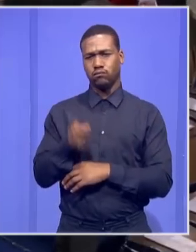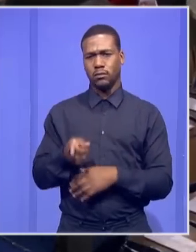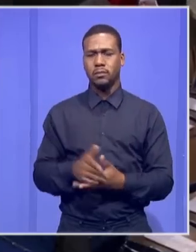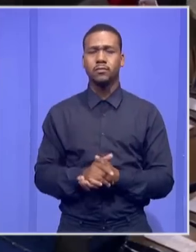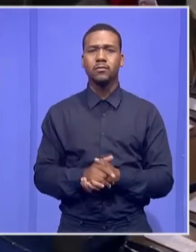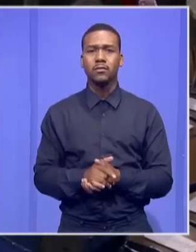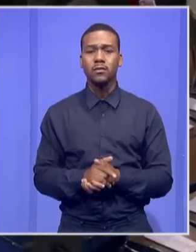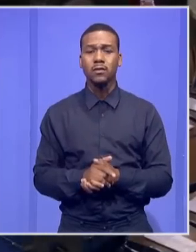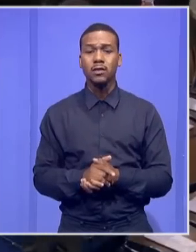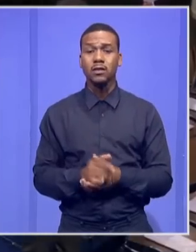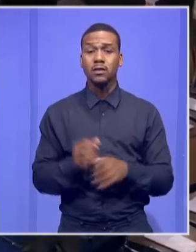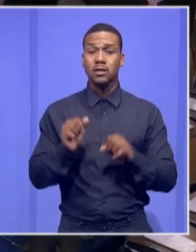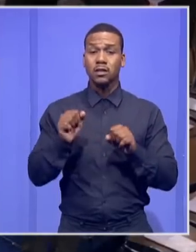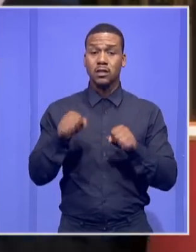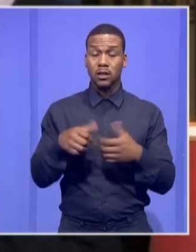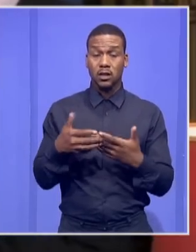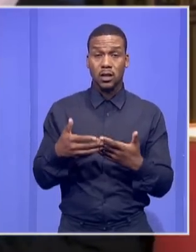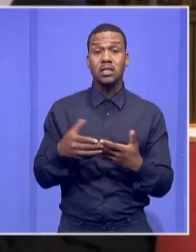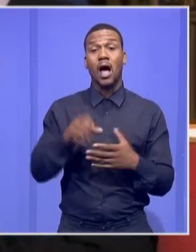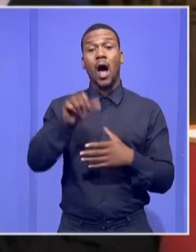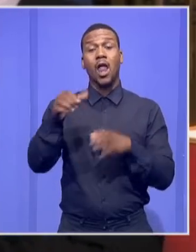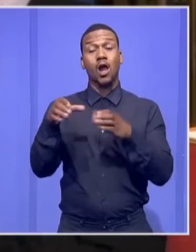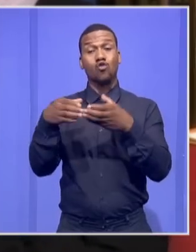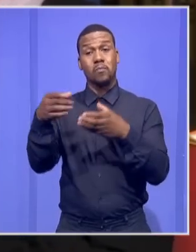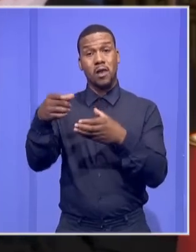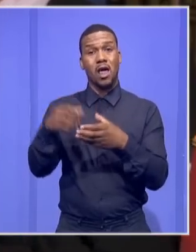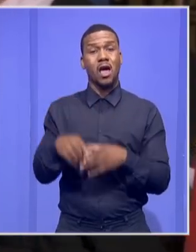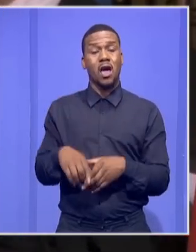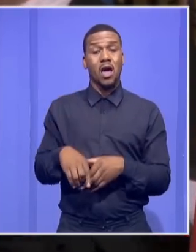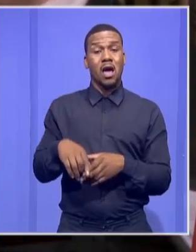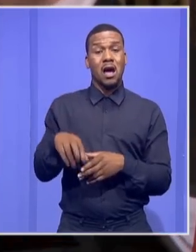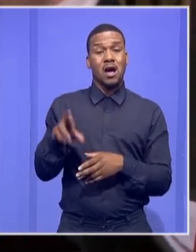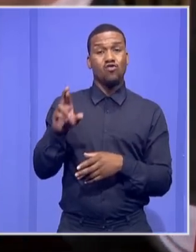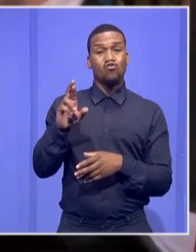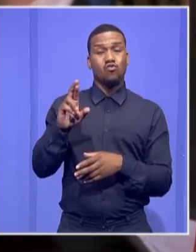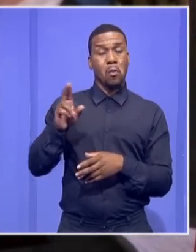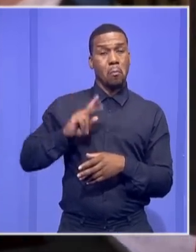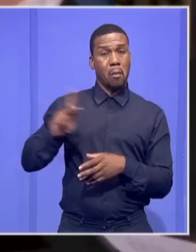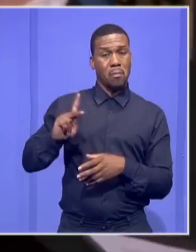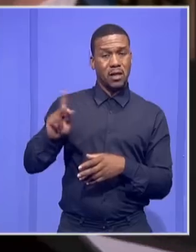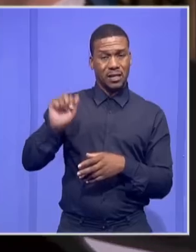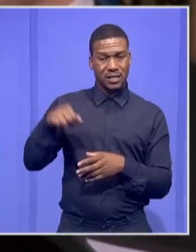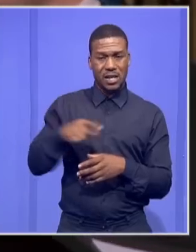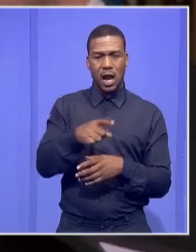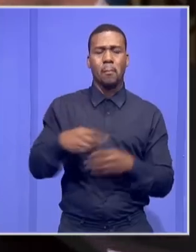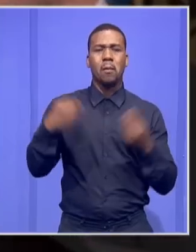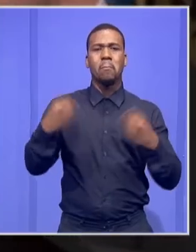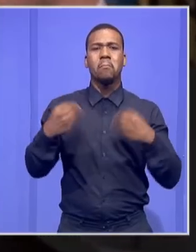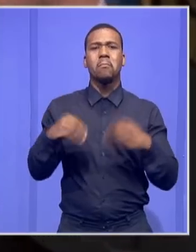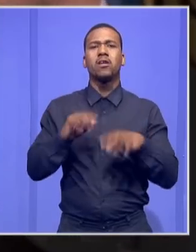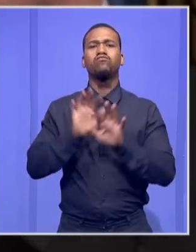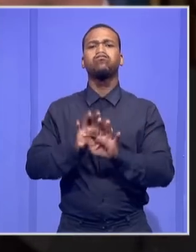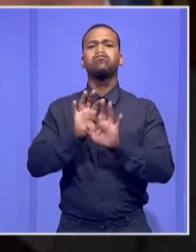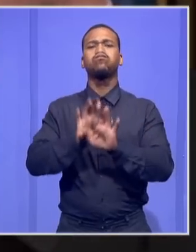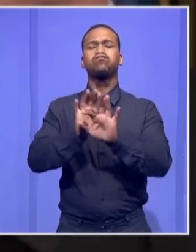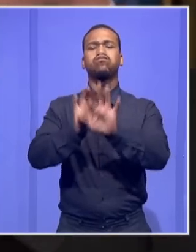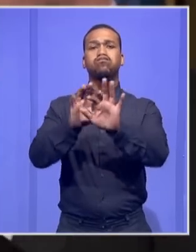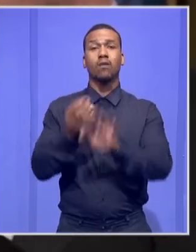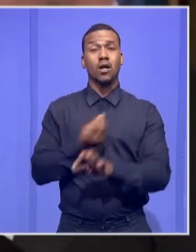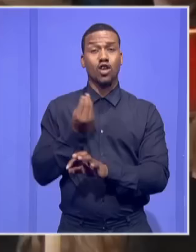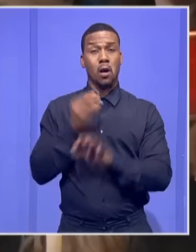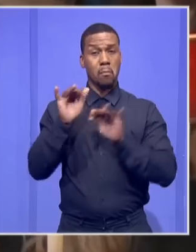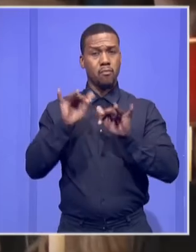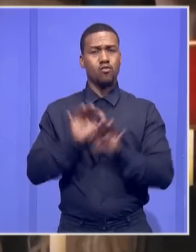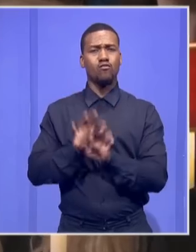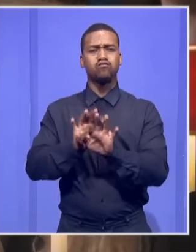group Republic, the anti-monarchist group, he's actually been arrested this morning. They were holding a protest in Trafalgar Square, not far from here. He was